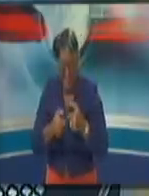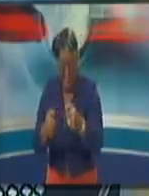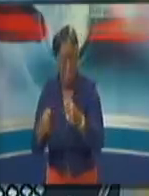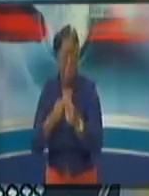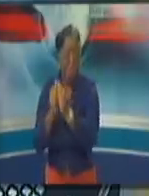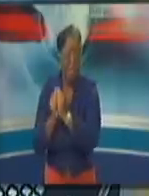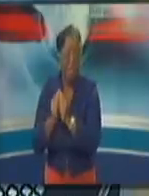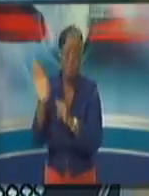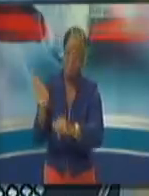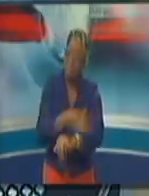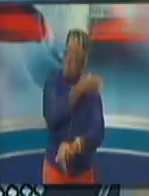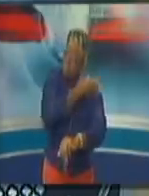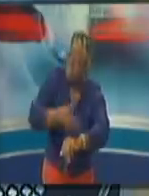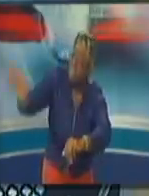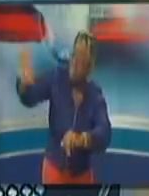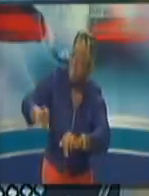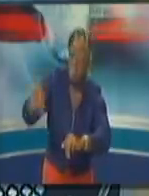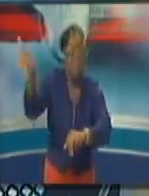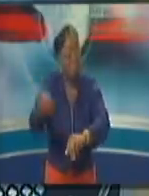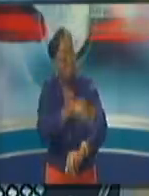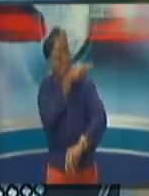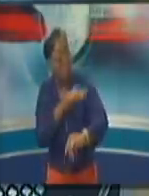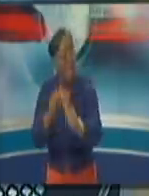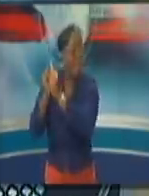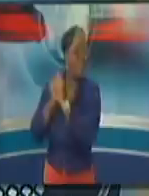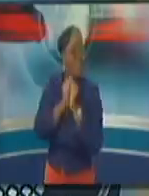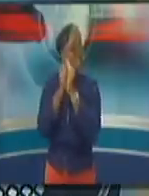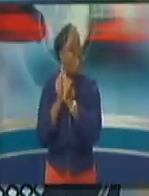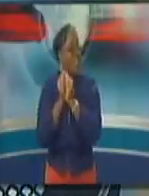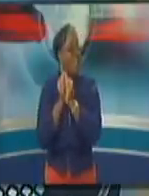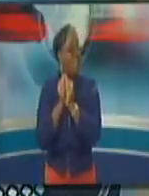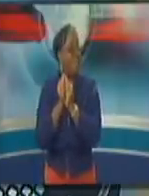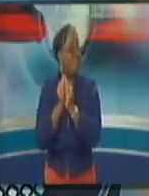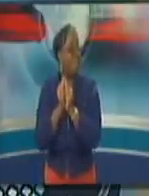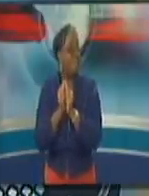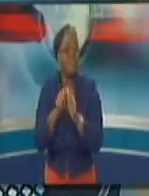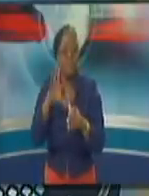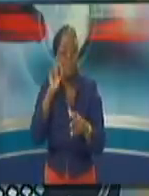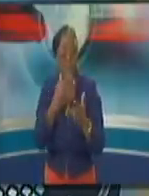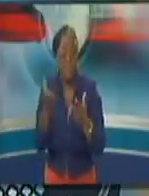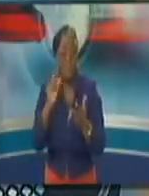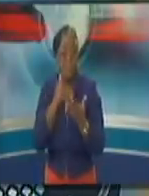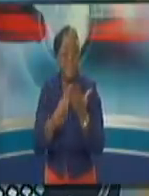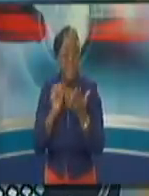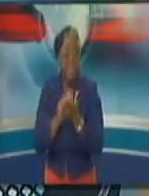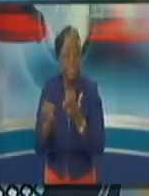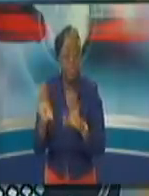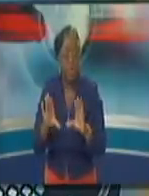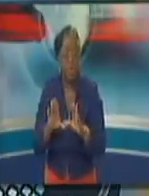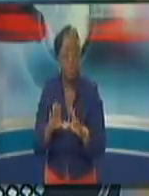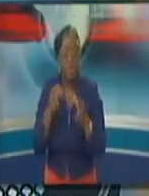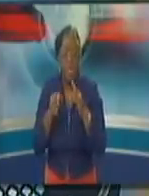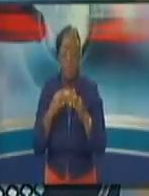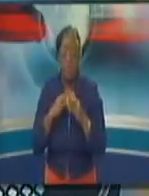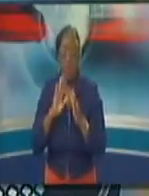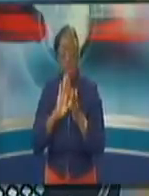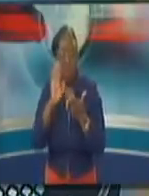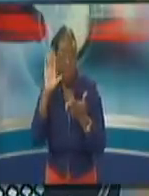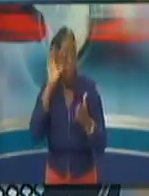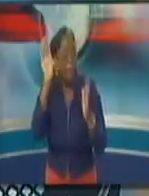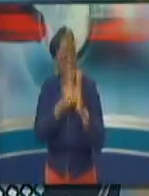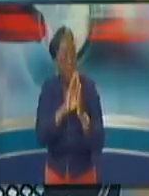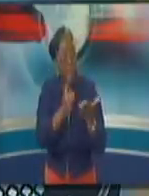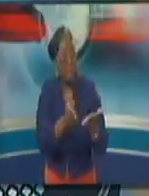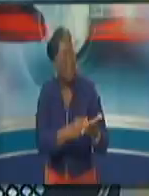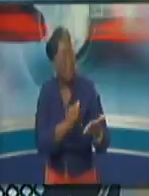songs together. You could play music and dance together. So find things that you can do. If you have photo albums from, you